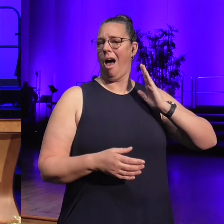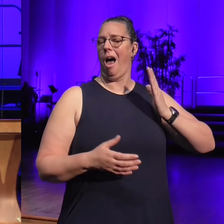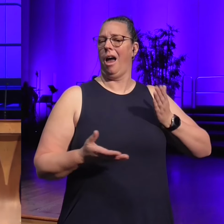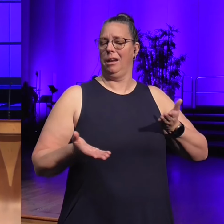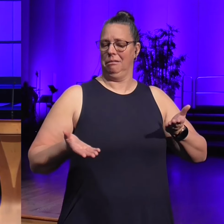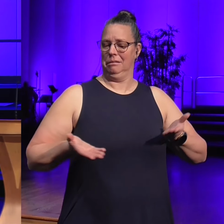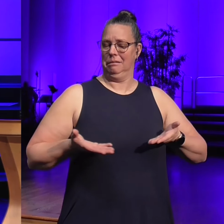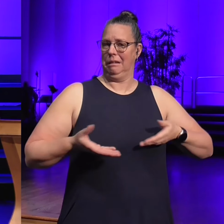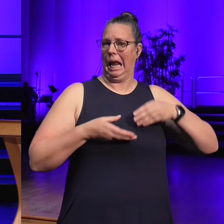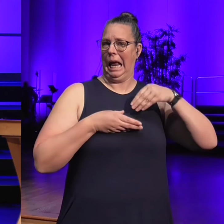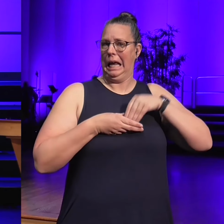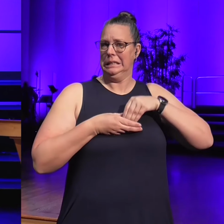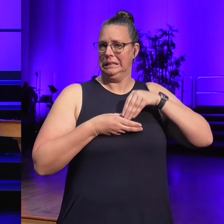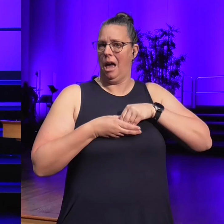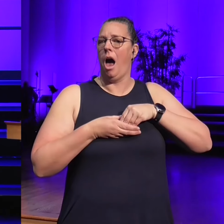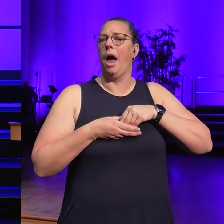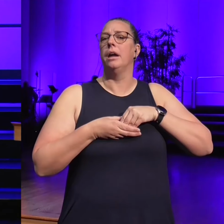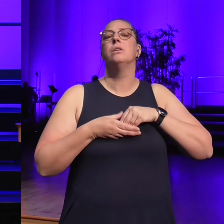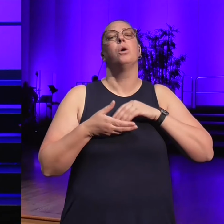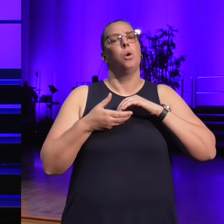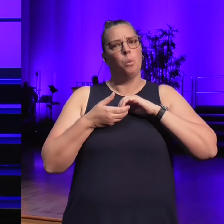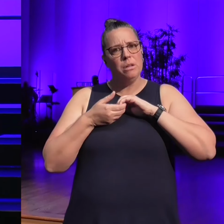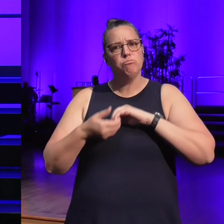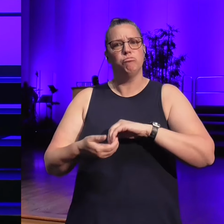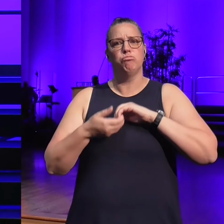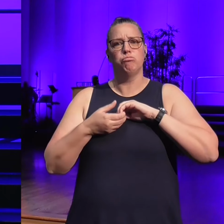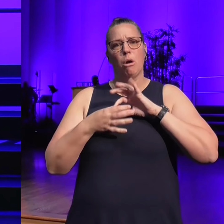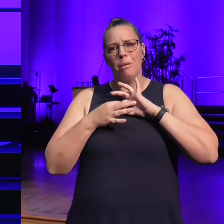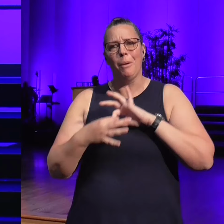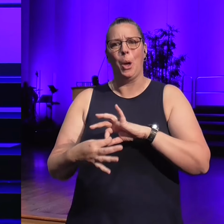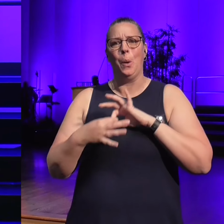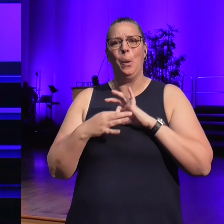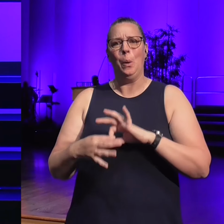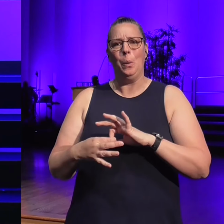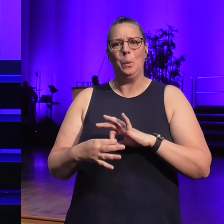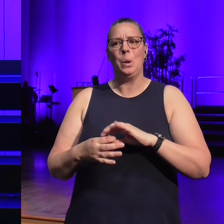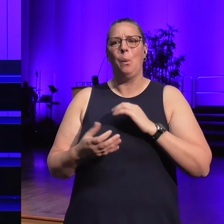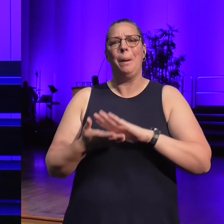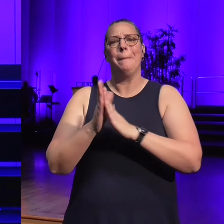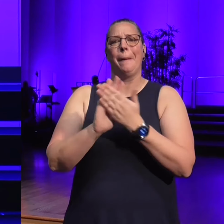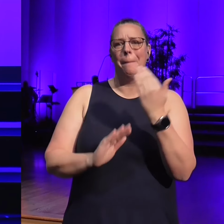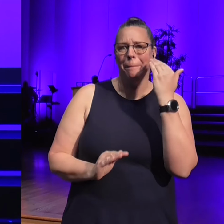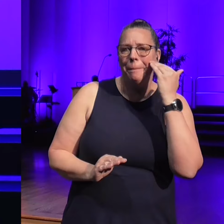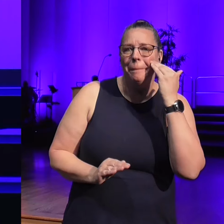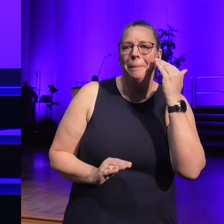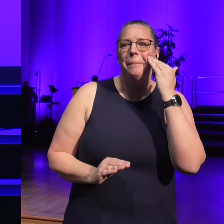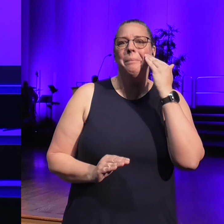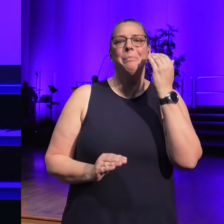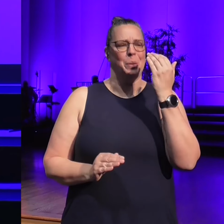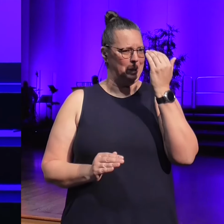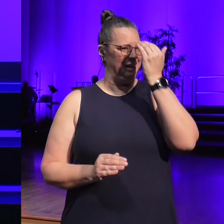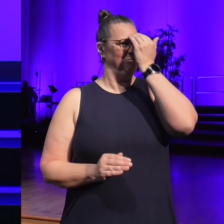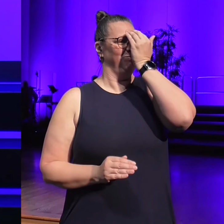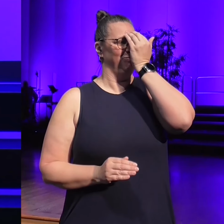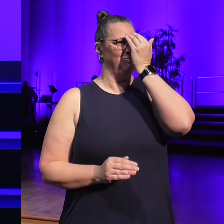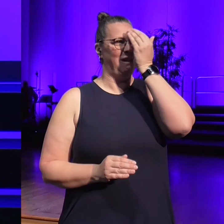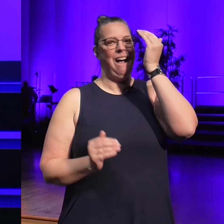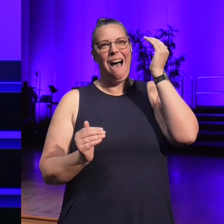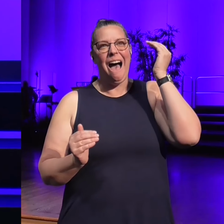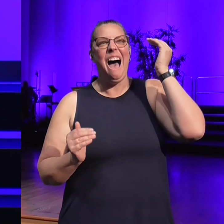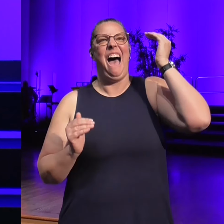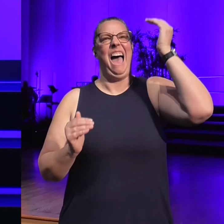When we hear this voice and commune with that presence, we become aware of and we understand that the highest God